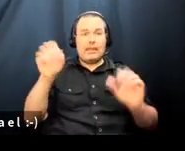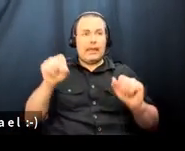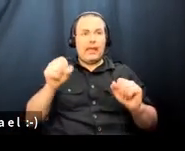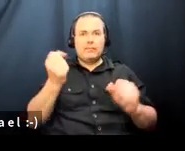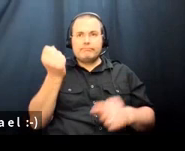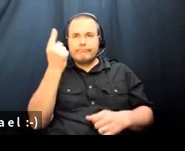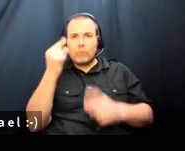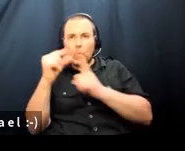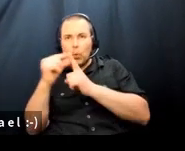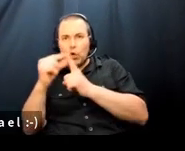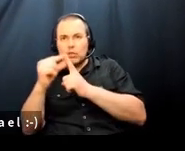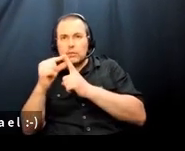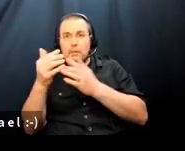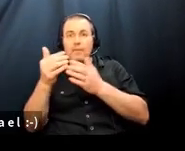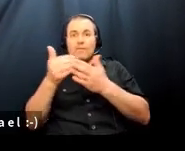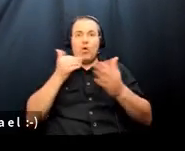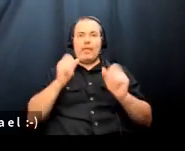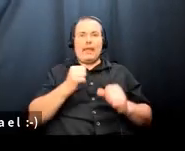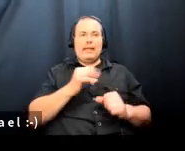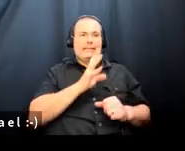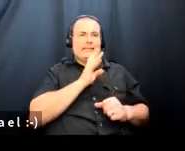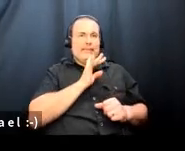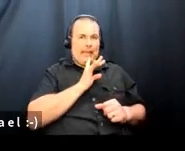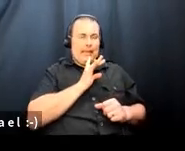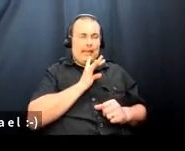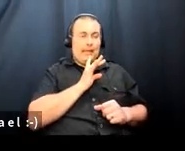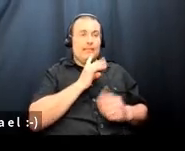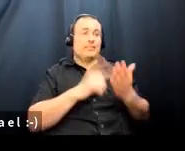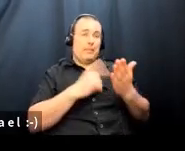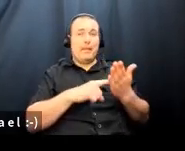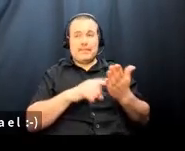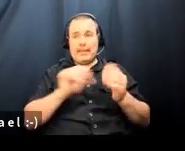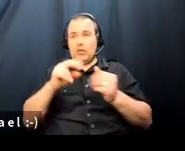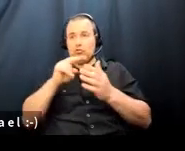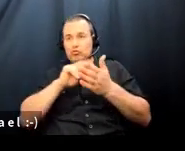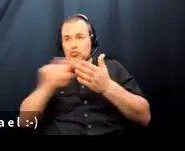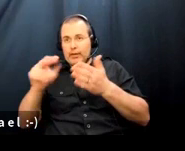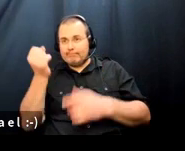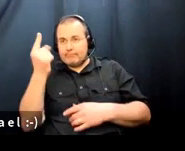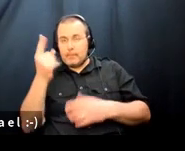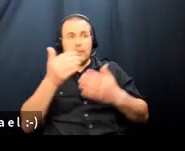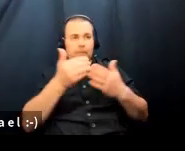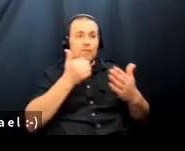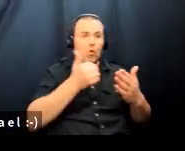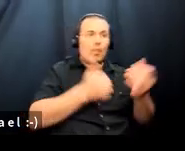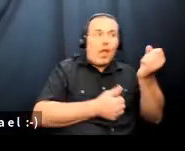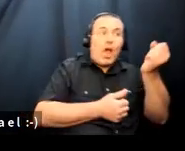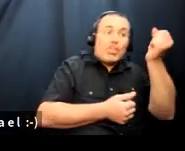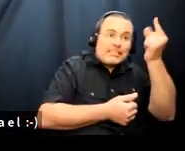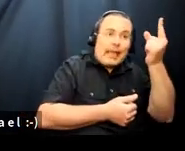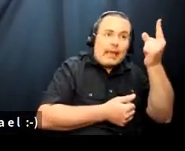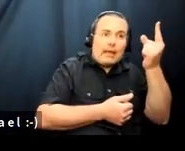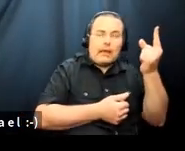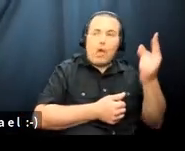words before maybe they can say them, and sometimes before they can understand them. So name everything. Oh, look